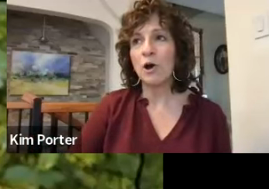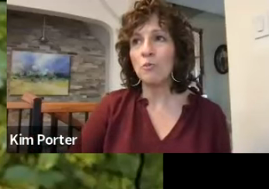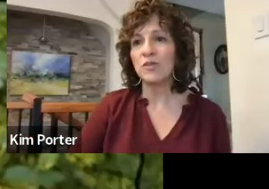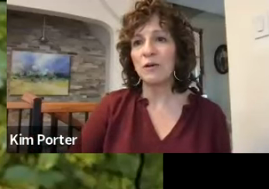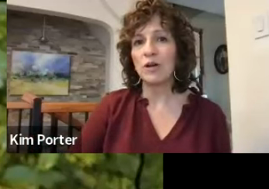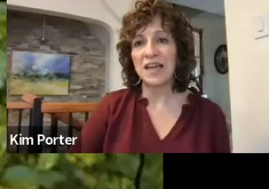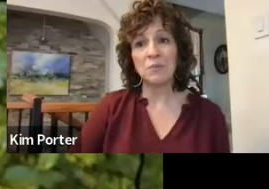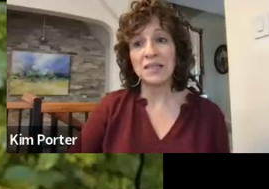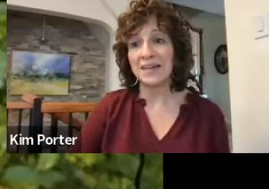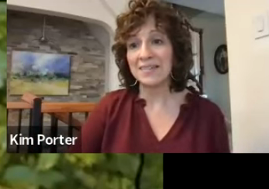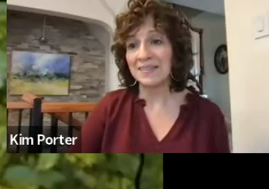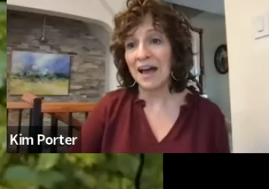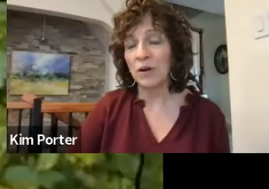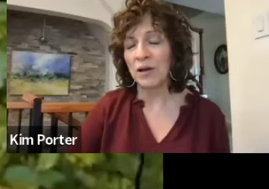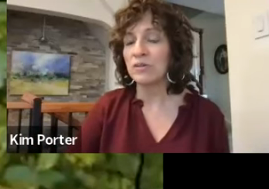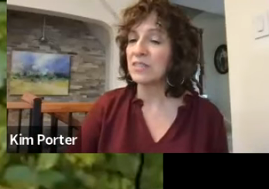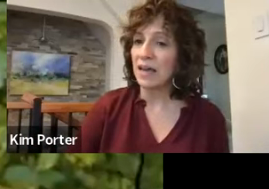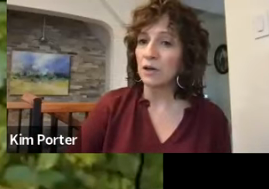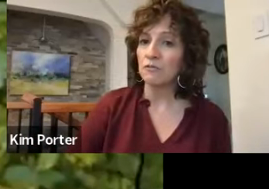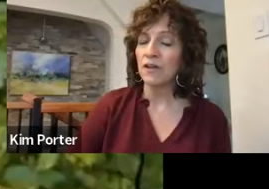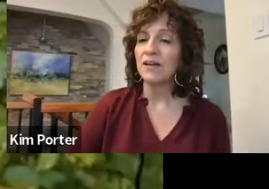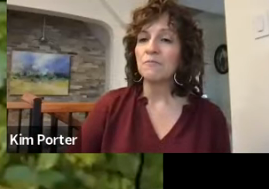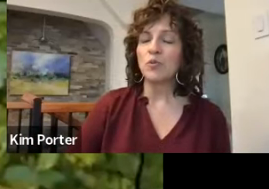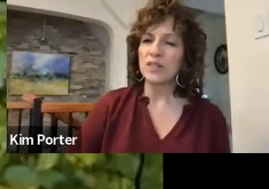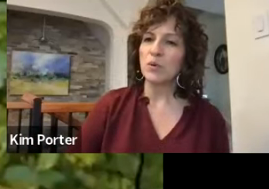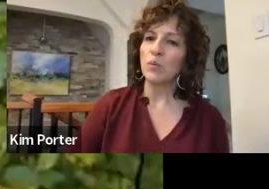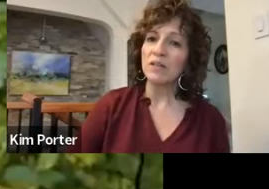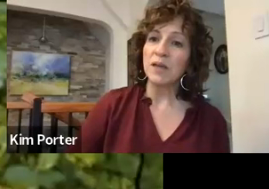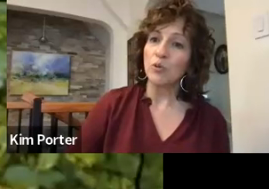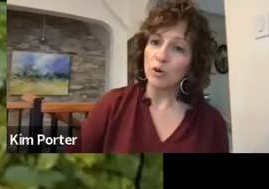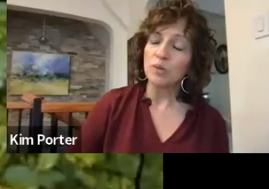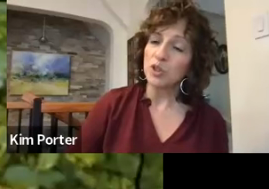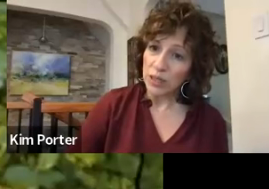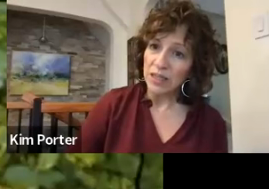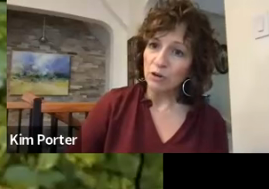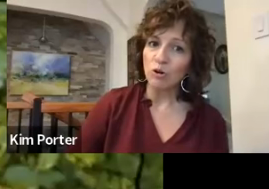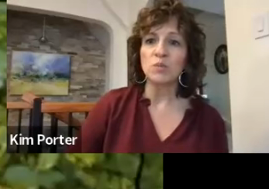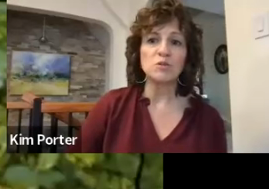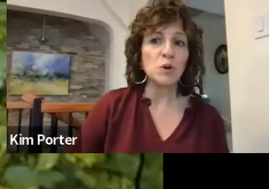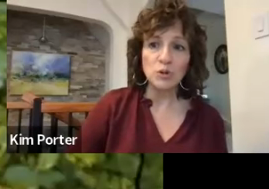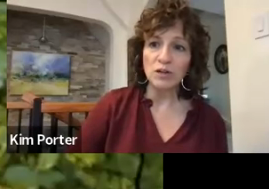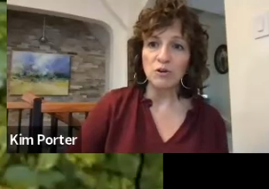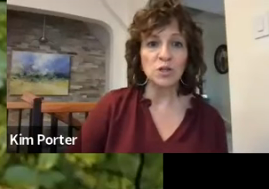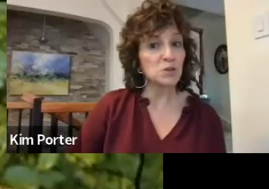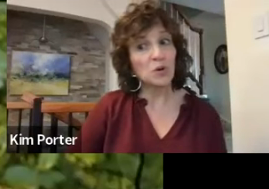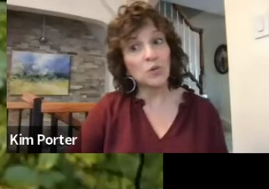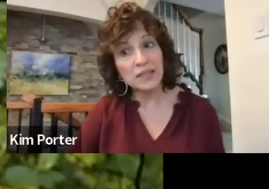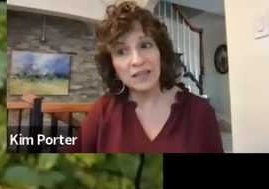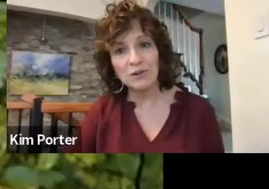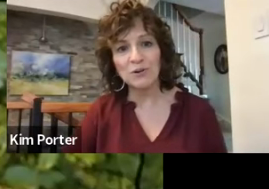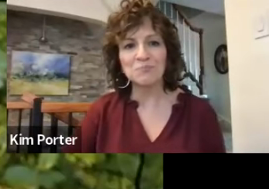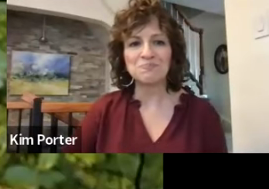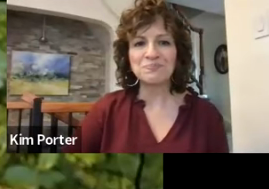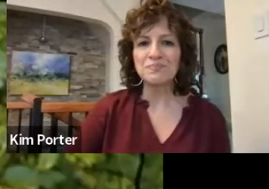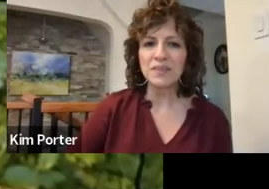because let's hope that they want to emulate us in that way, instead of the ways that we wanted to be a grown-up and drink like a grown-up or smoke like a grown-up or smoke weed